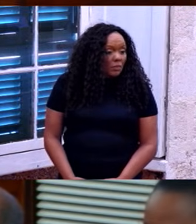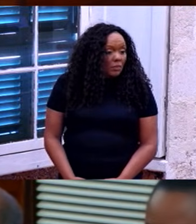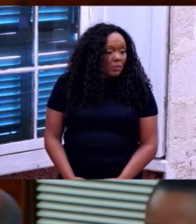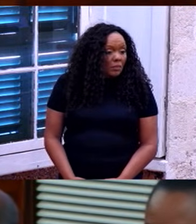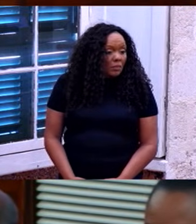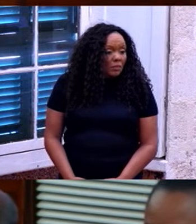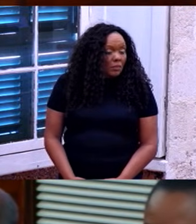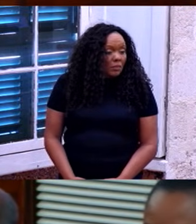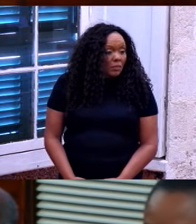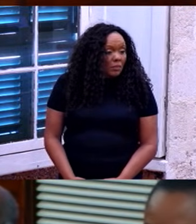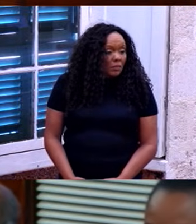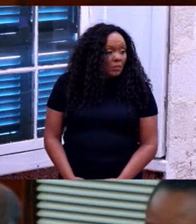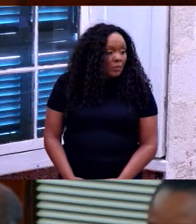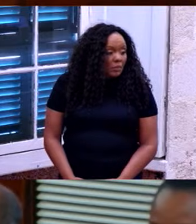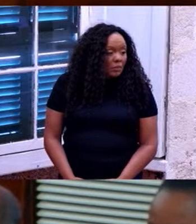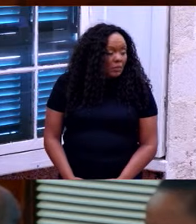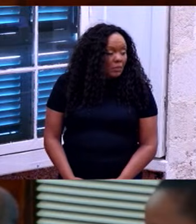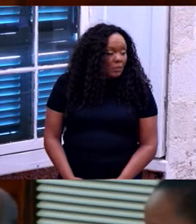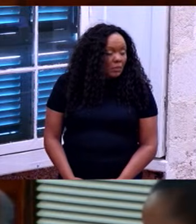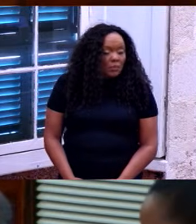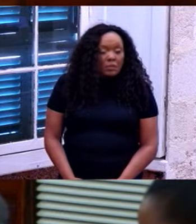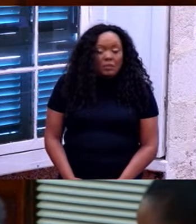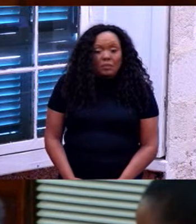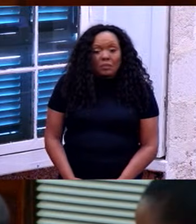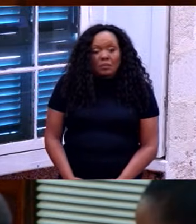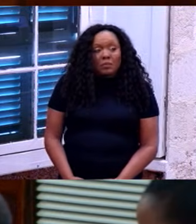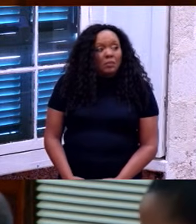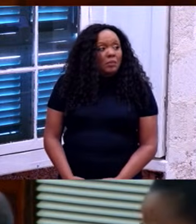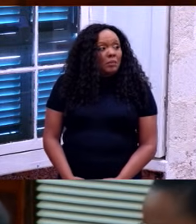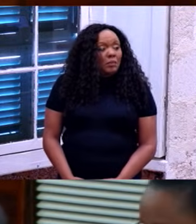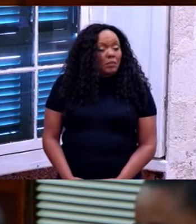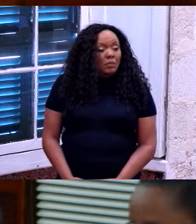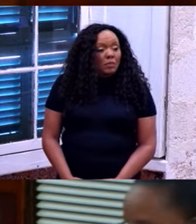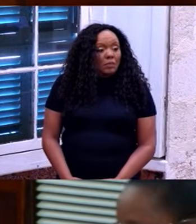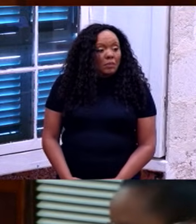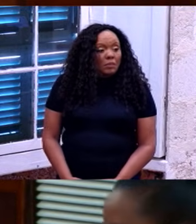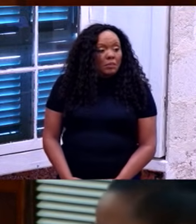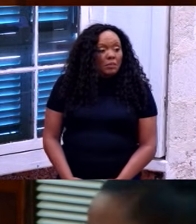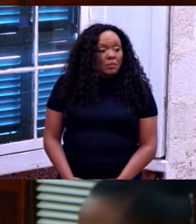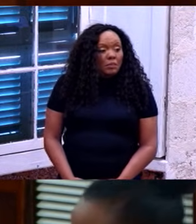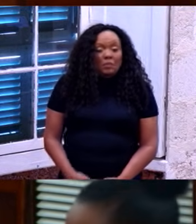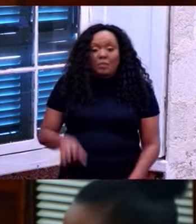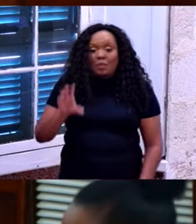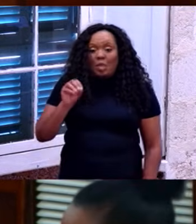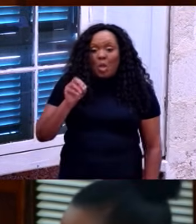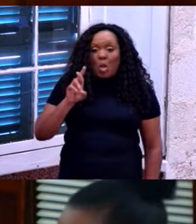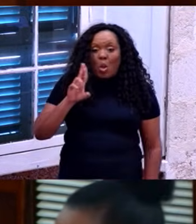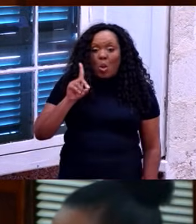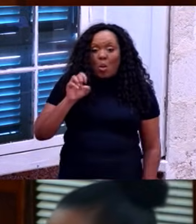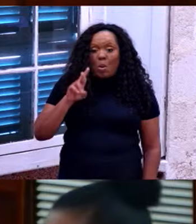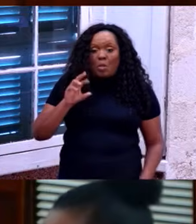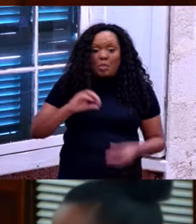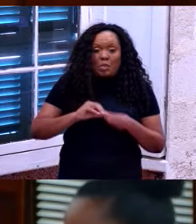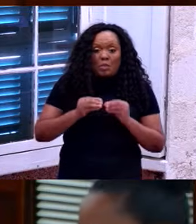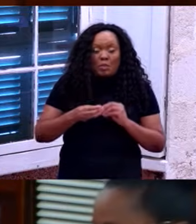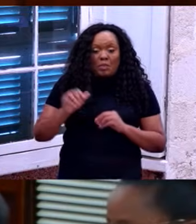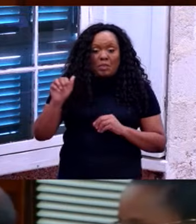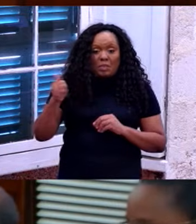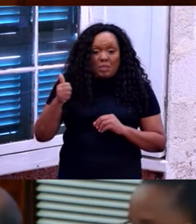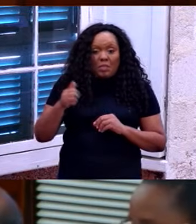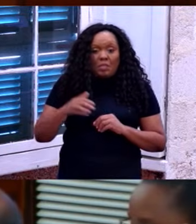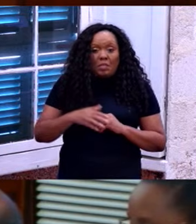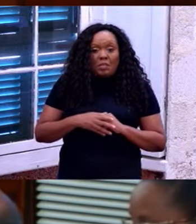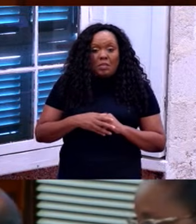No debate on this one. Mr. President, order number 10, in the name of the Honorable Leader of the